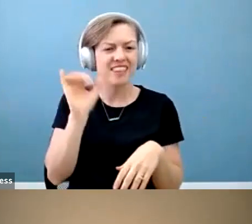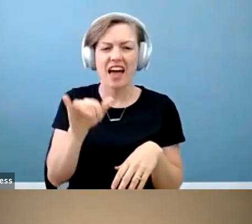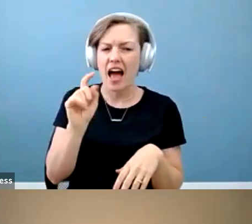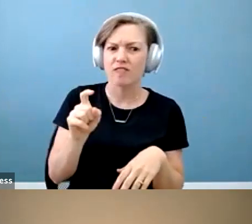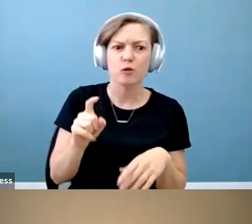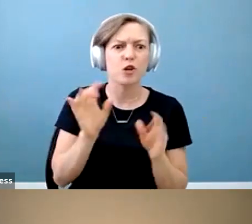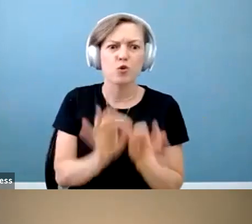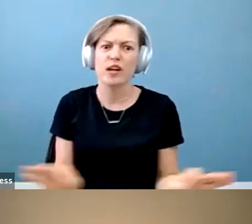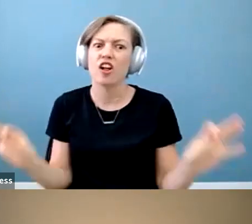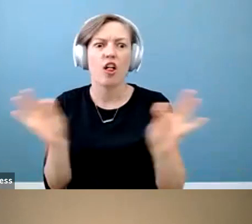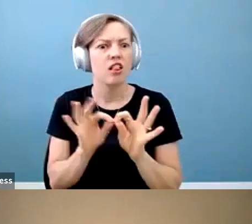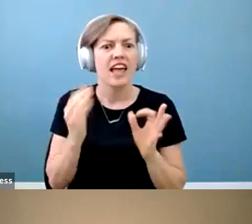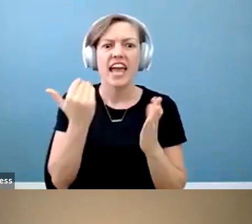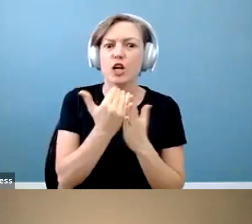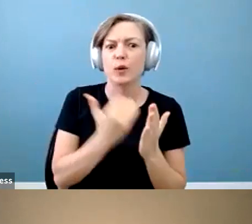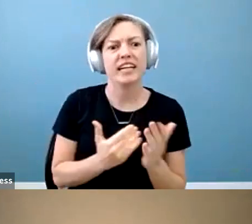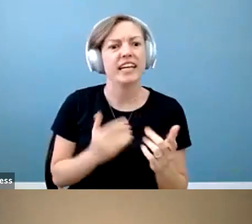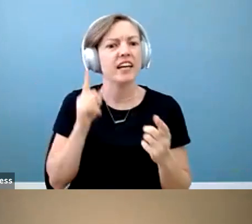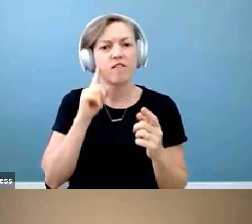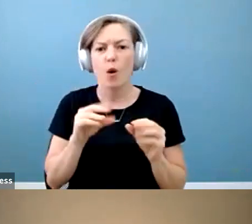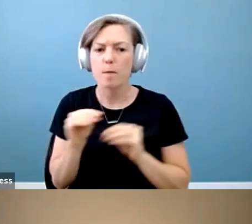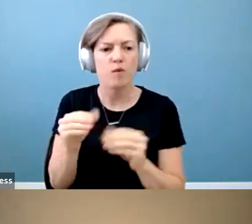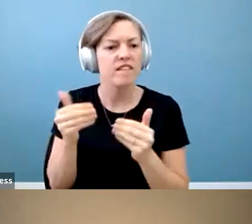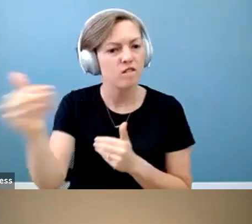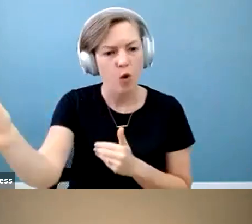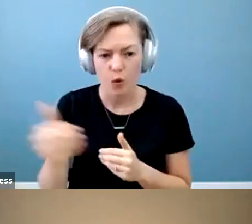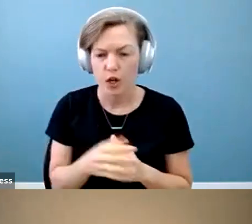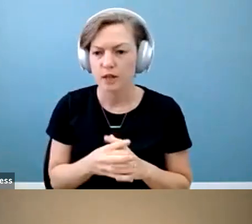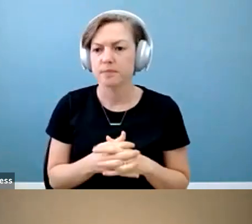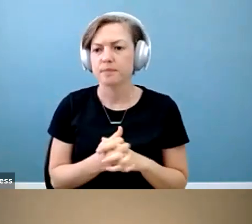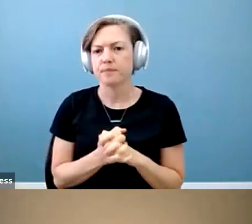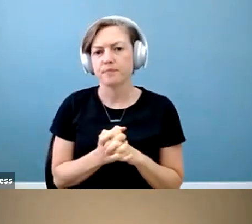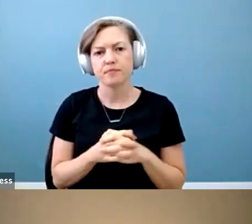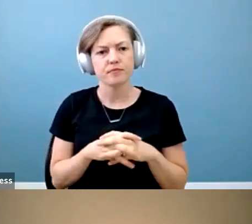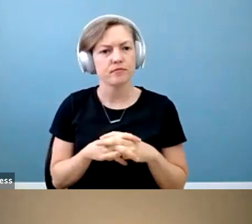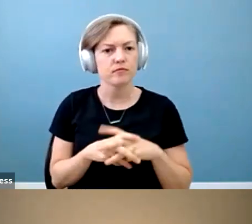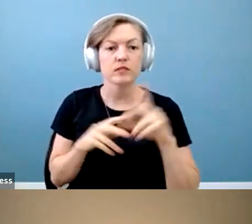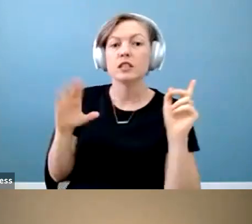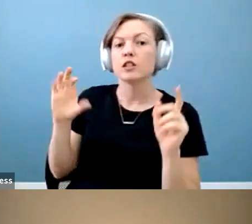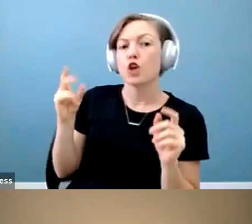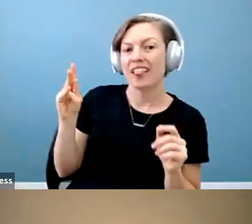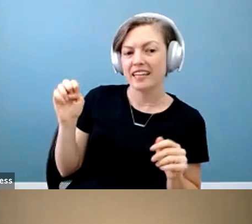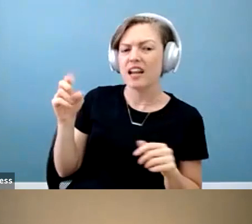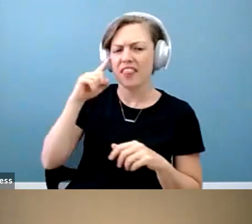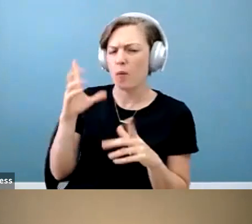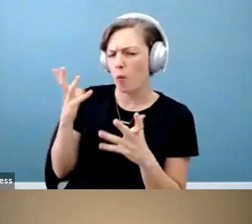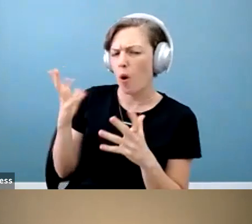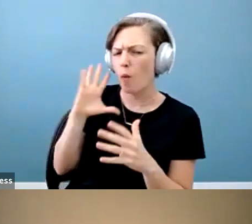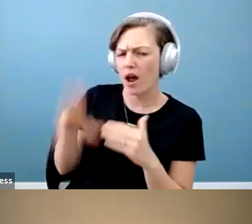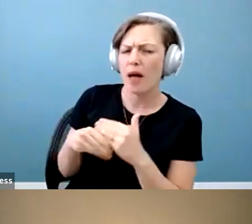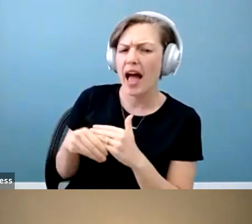critical ingredient to move forward. I think what I'll just add to that